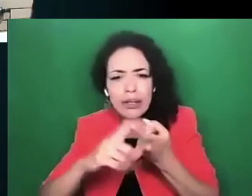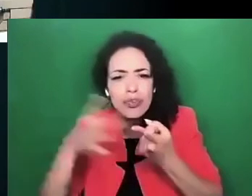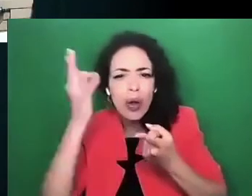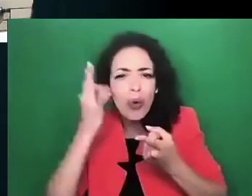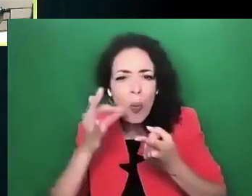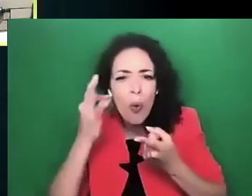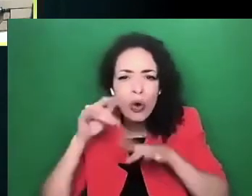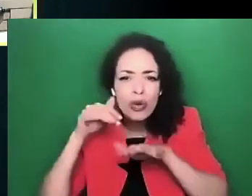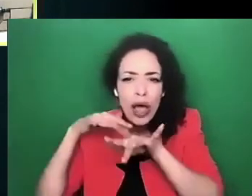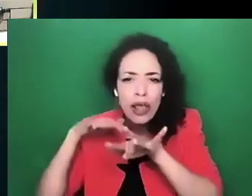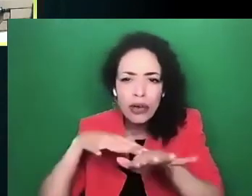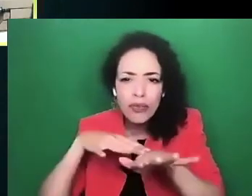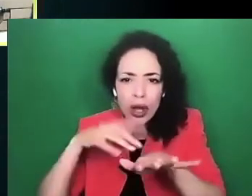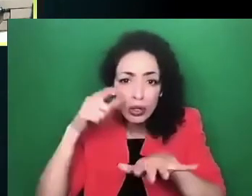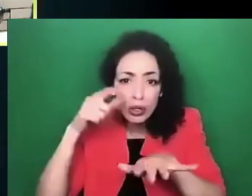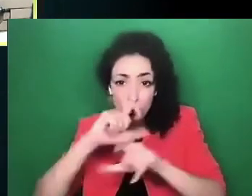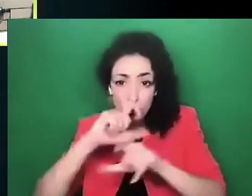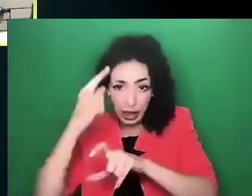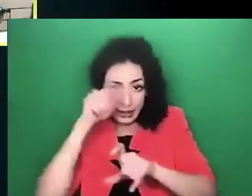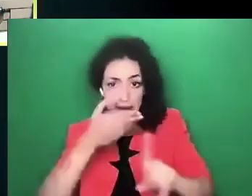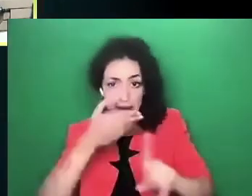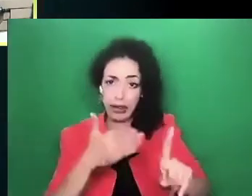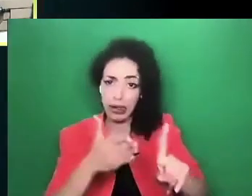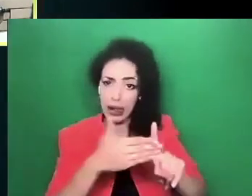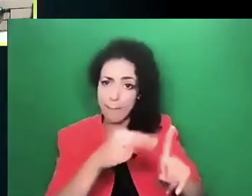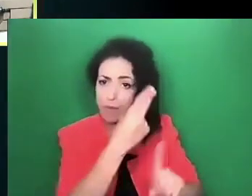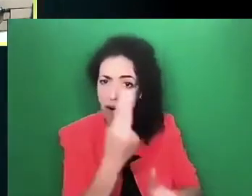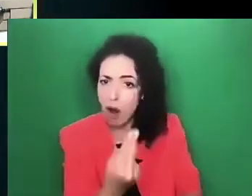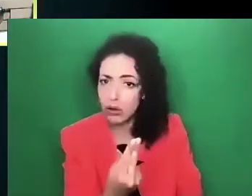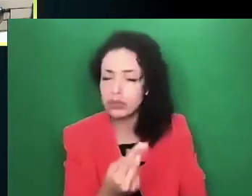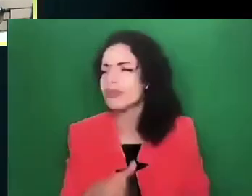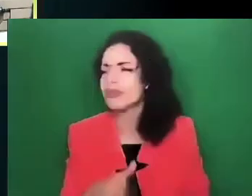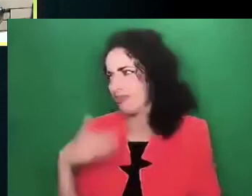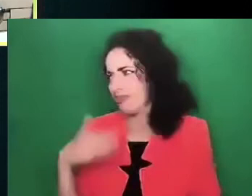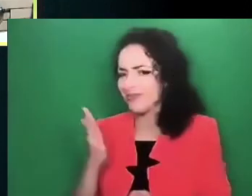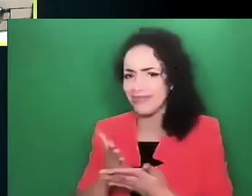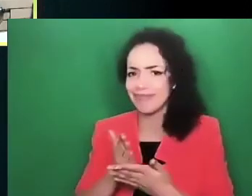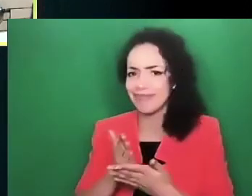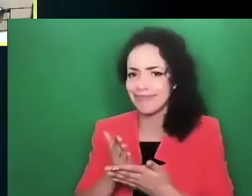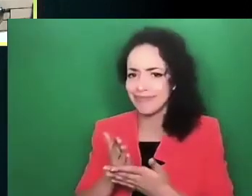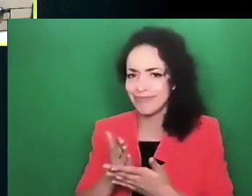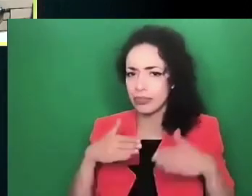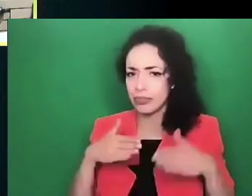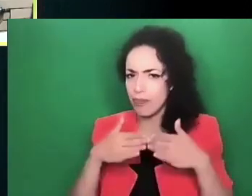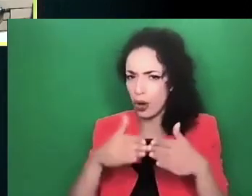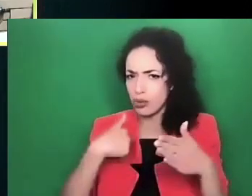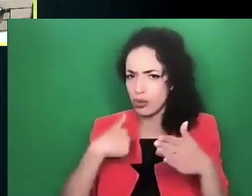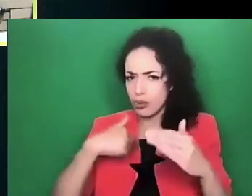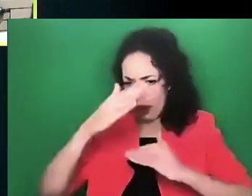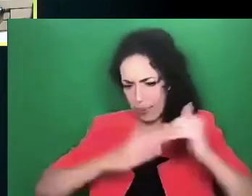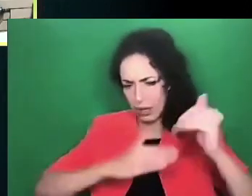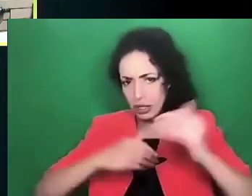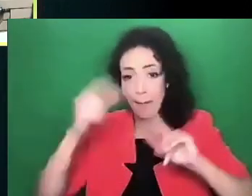artwork. Definitely. I mean, the boats that we're building are viewed by the people who make them as